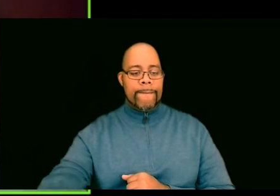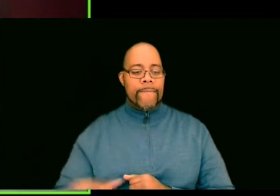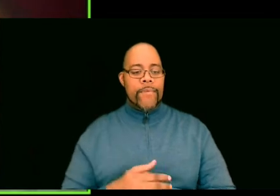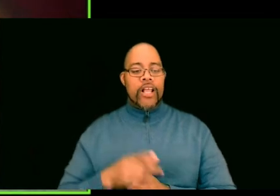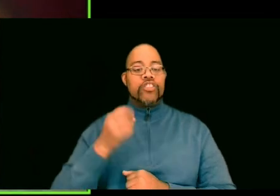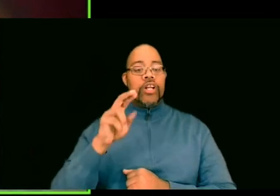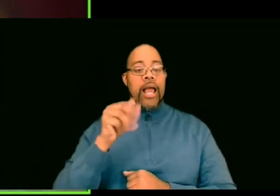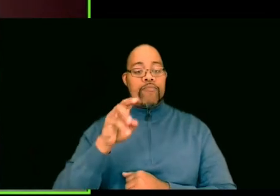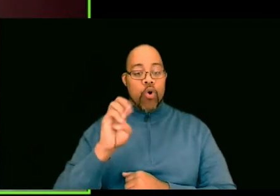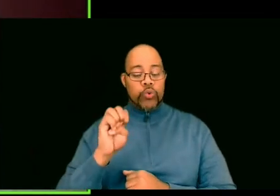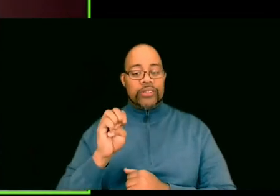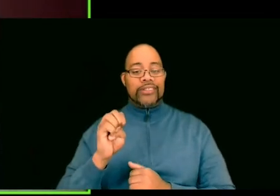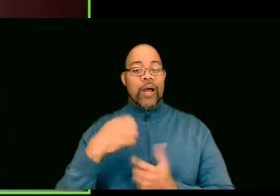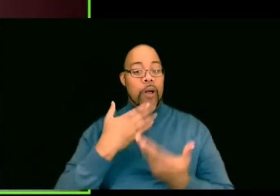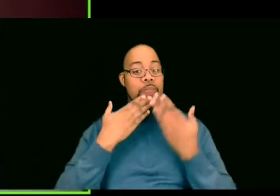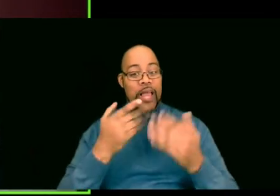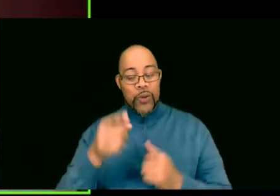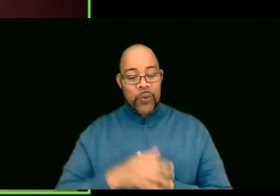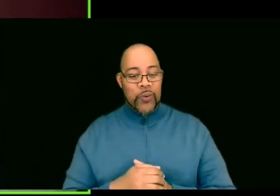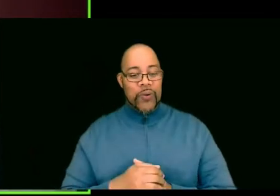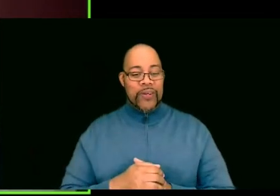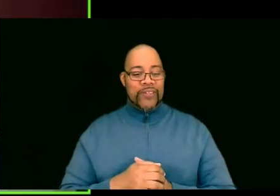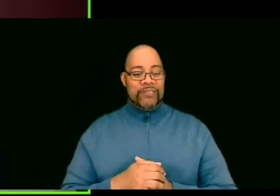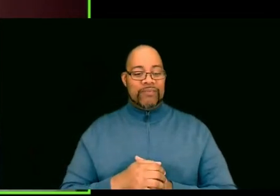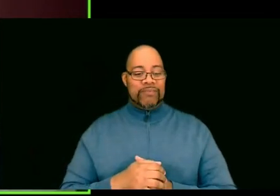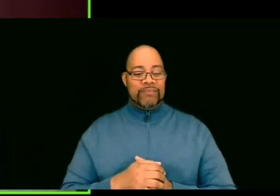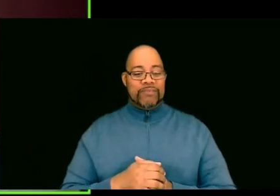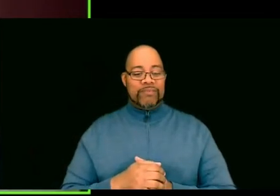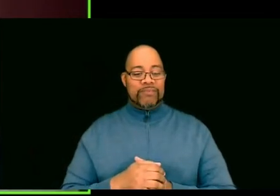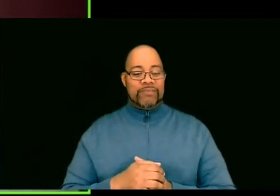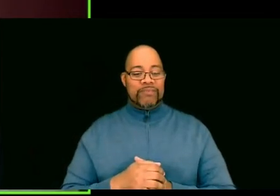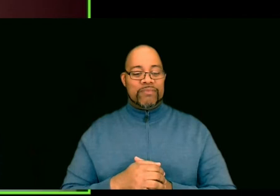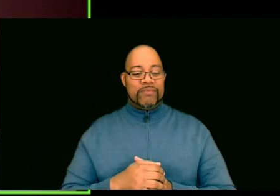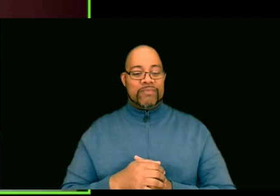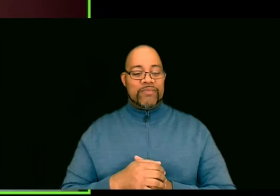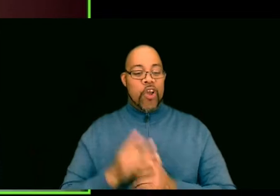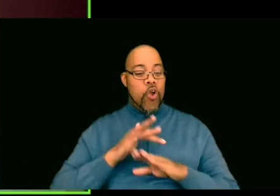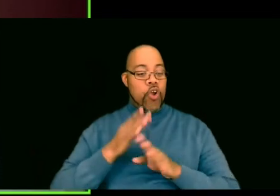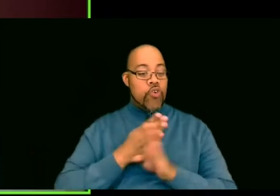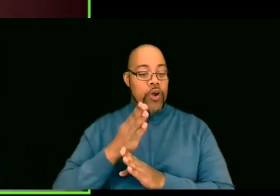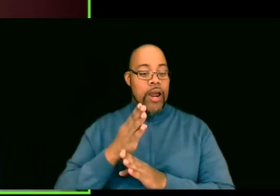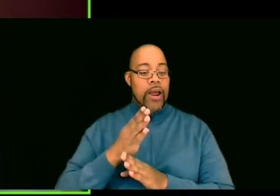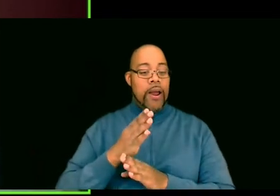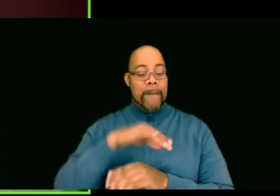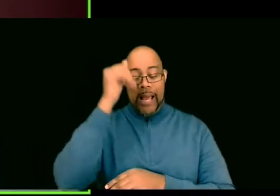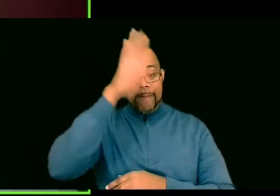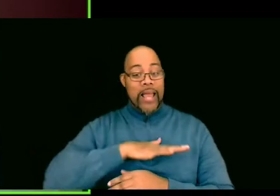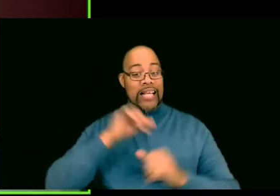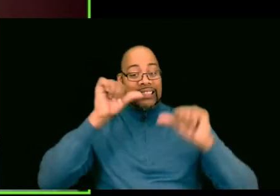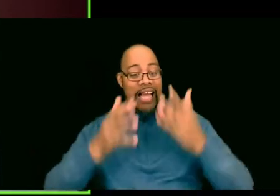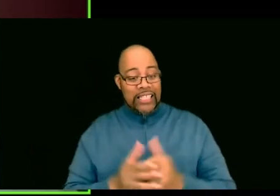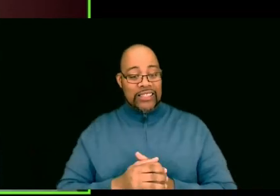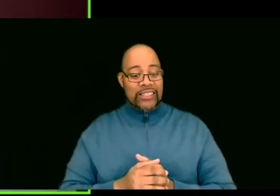Well, Dr. Ambrose, I just want to thank you as a early career Black